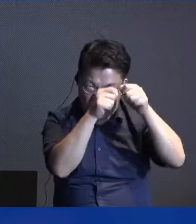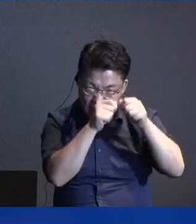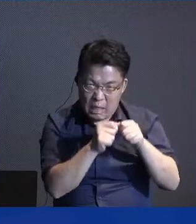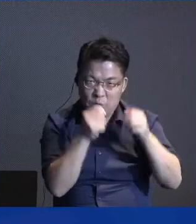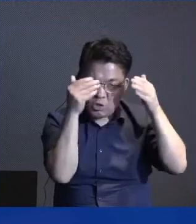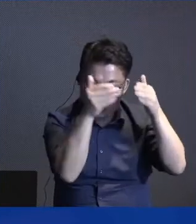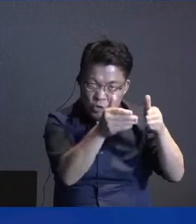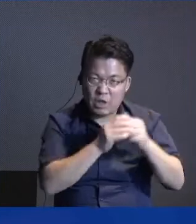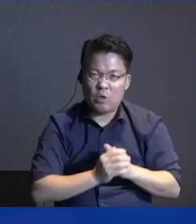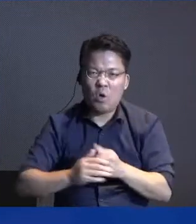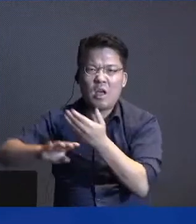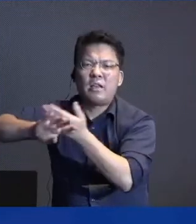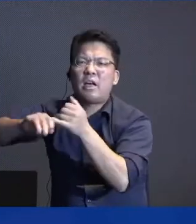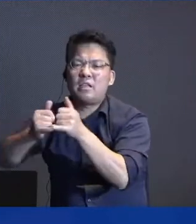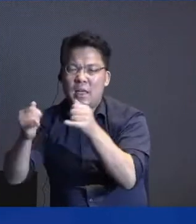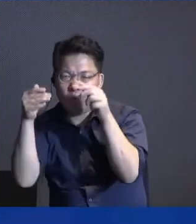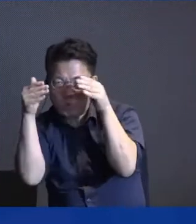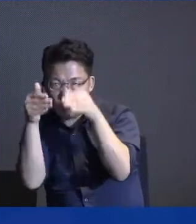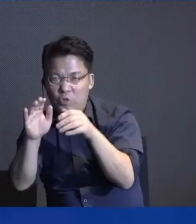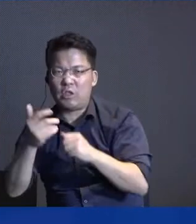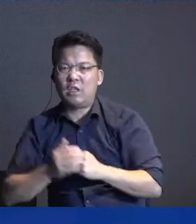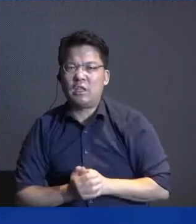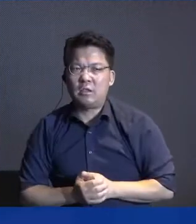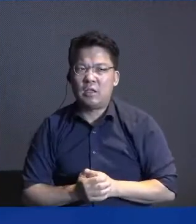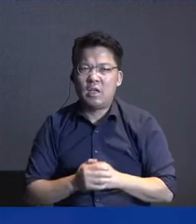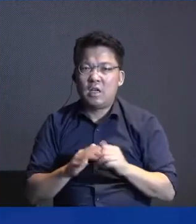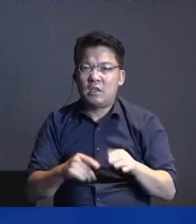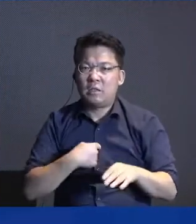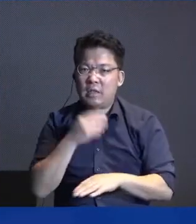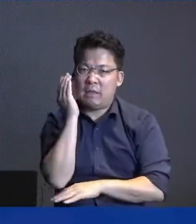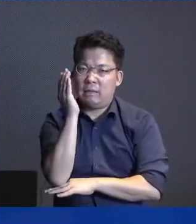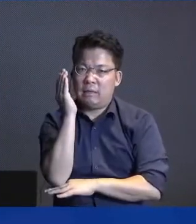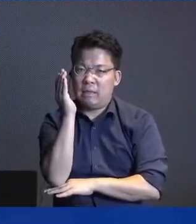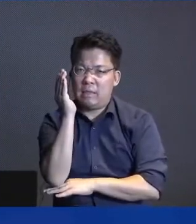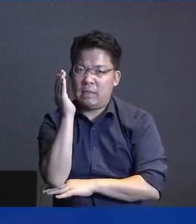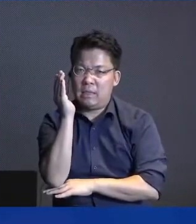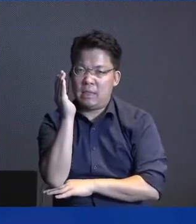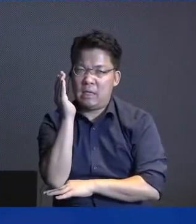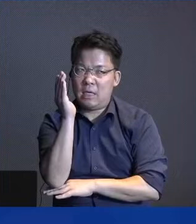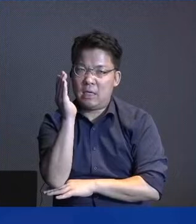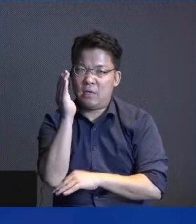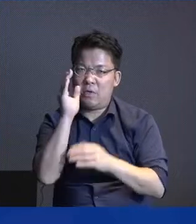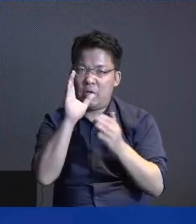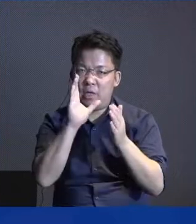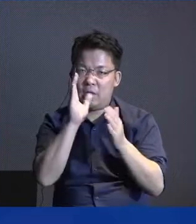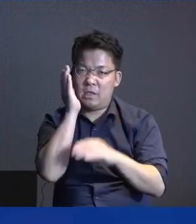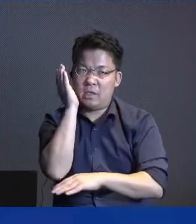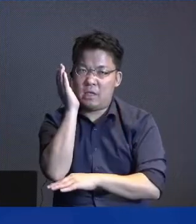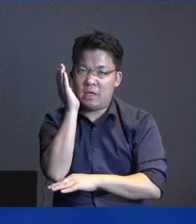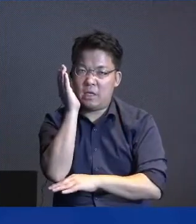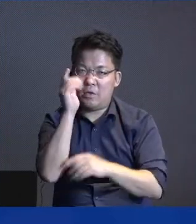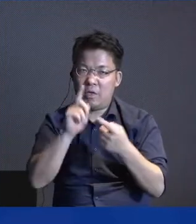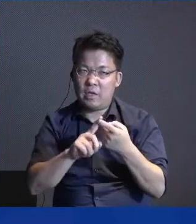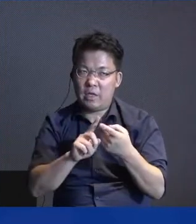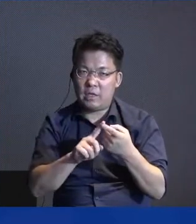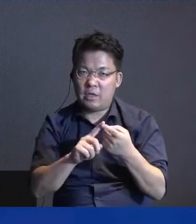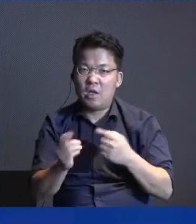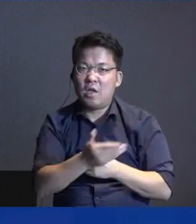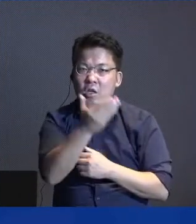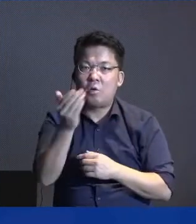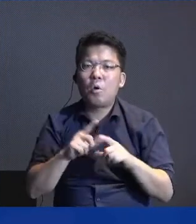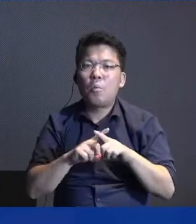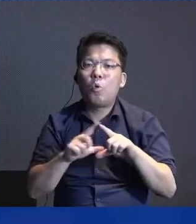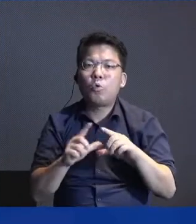take this message back and start implementing it as a messenger in their day-to-day services, it's going to be